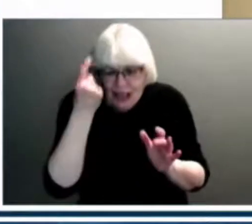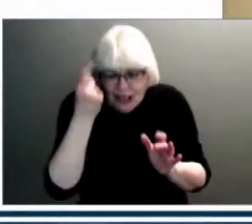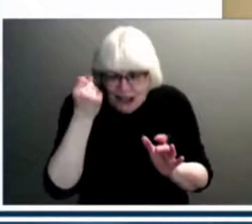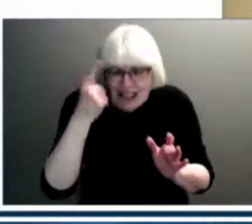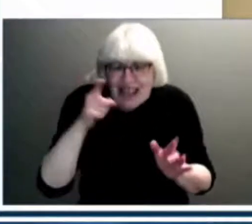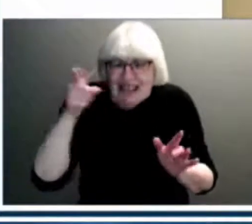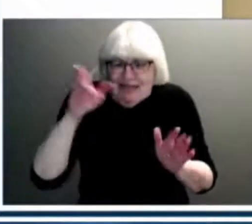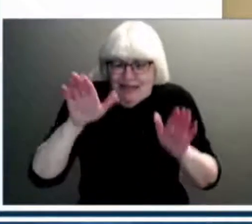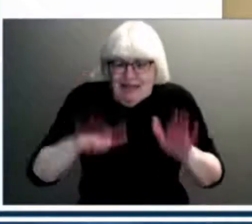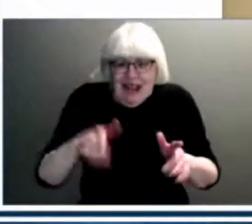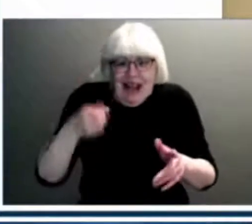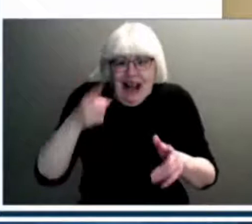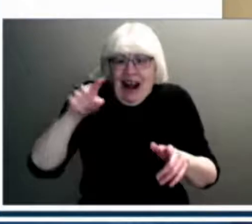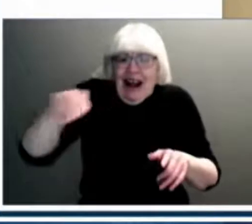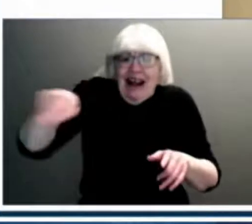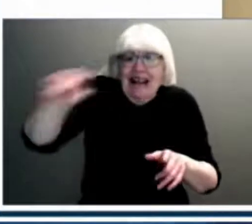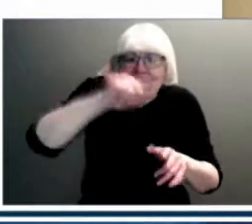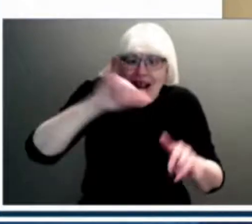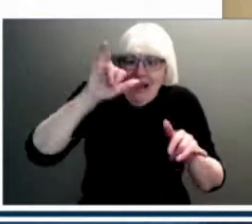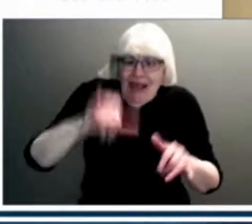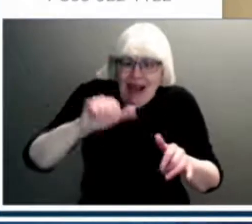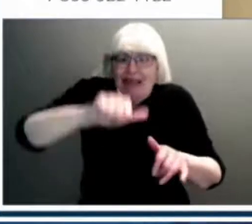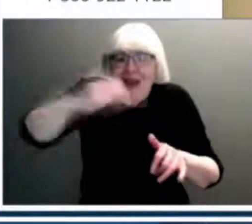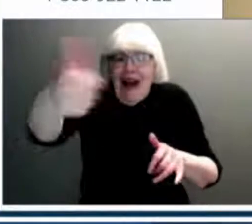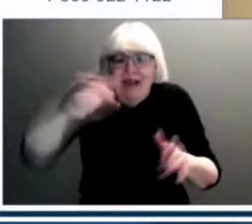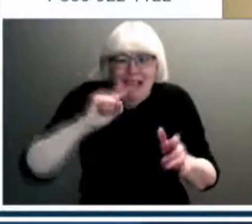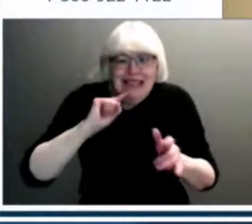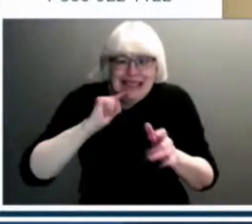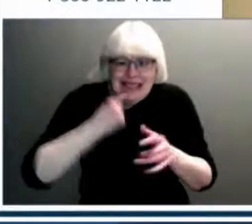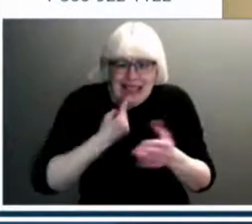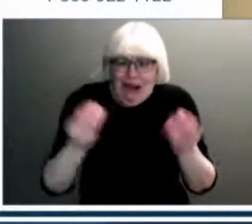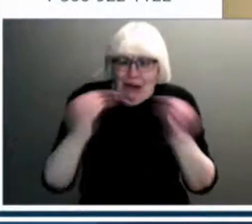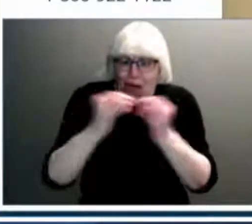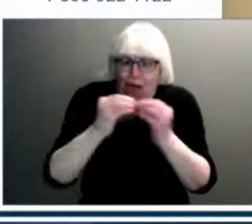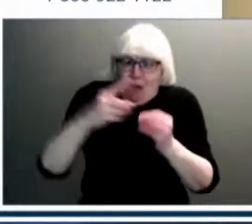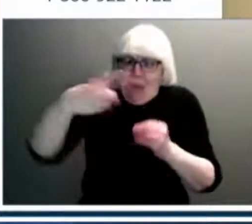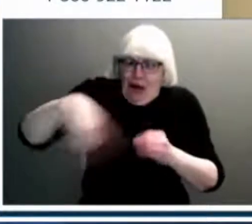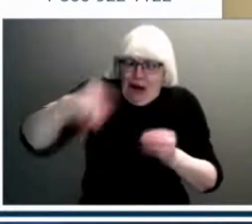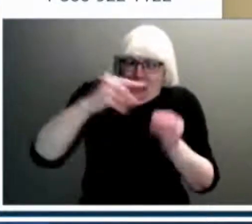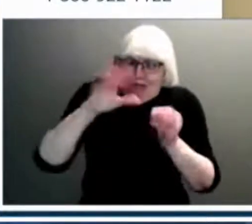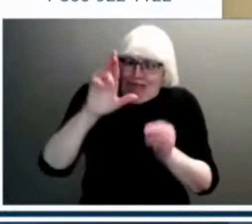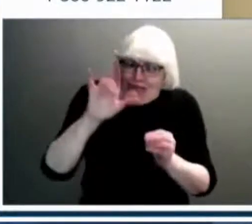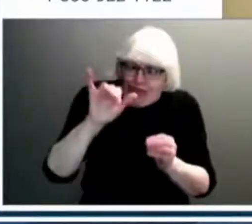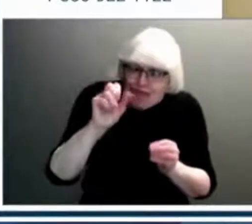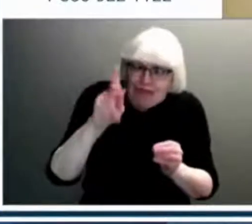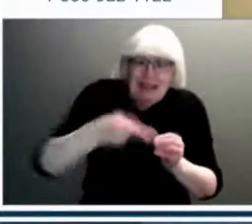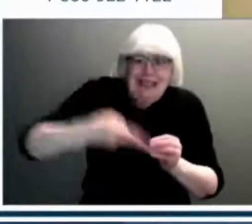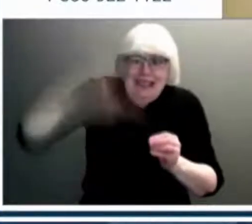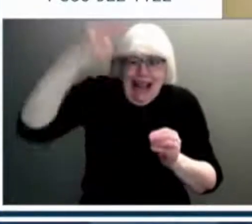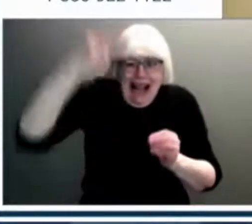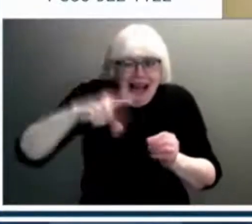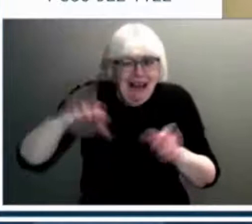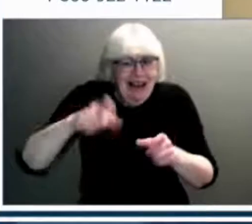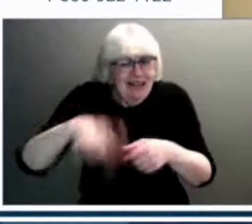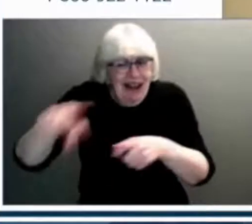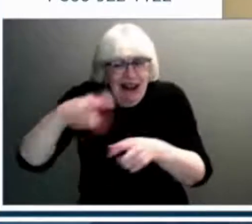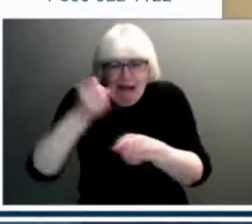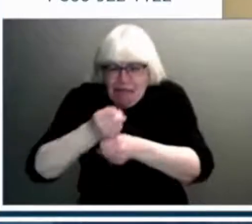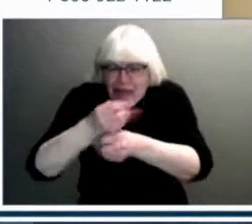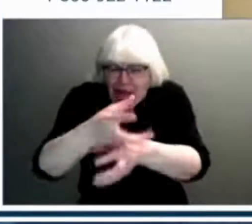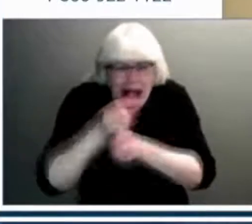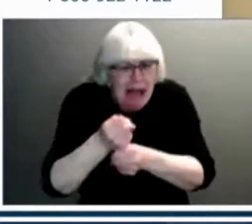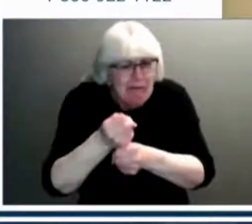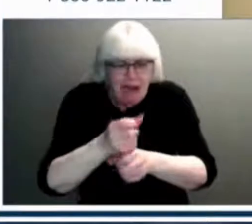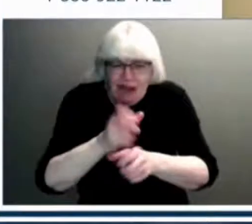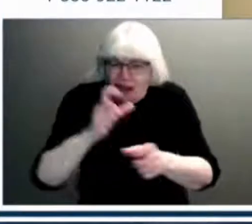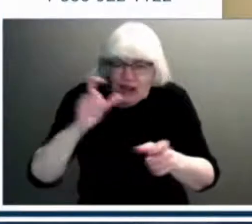than ourselves. Please do not get angry at frontline staff or try to find a workaround. Put others ahead